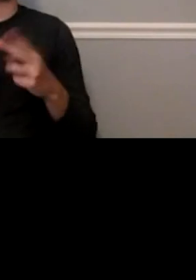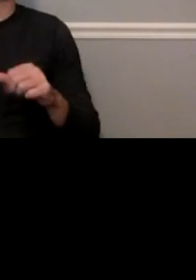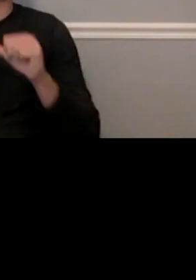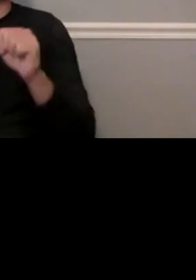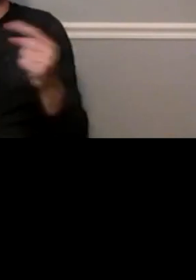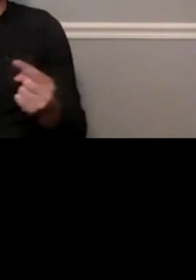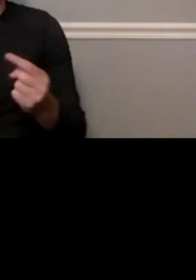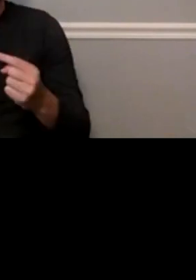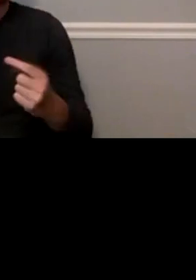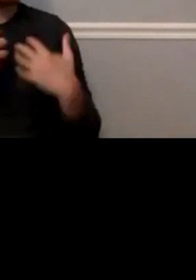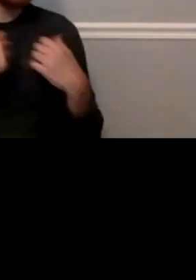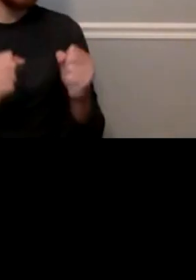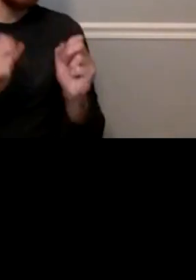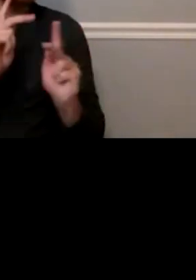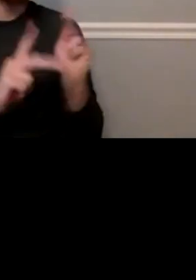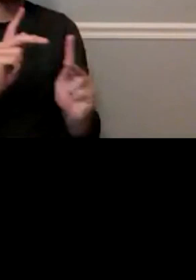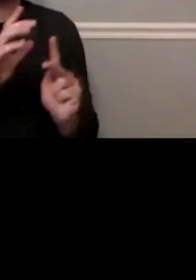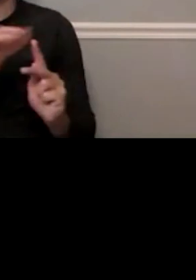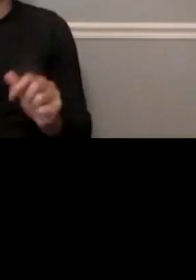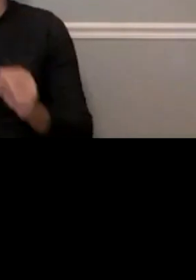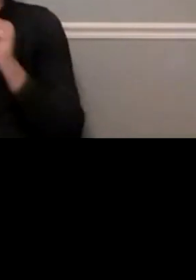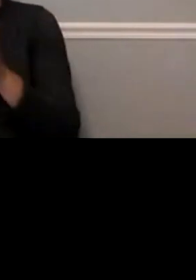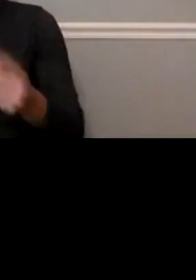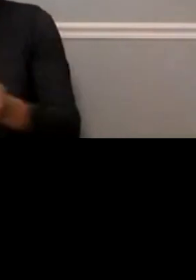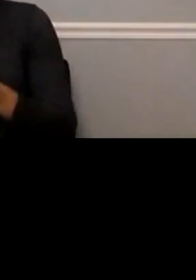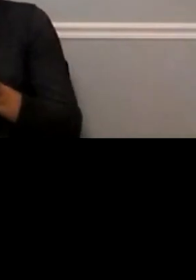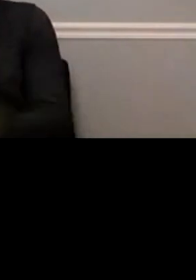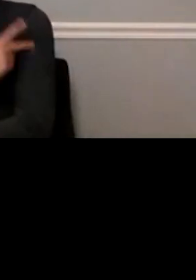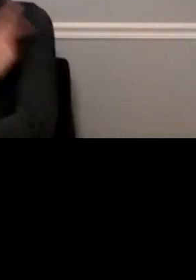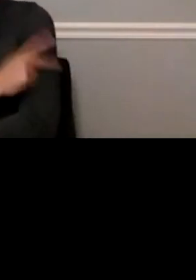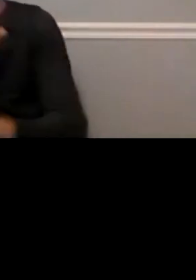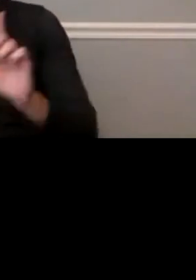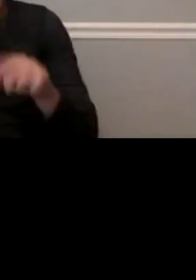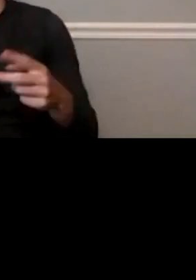in chronic pain patients. So the answer is yes.